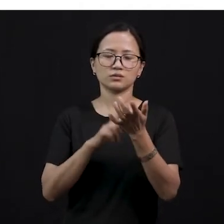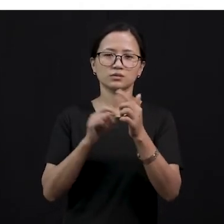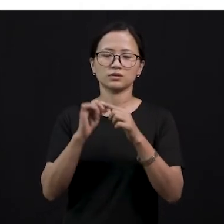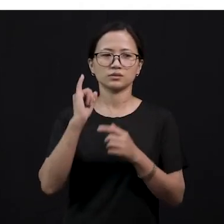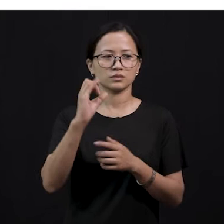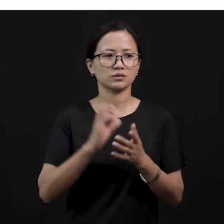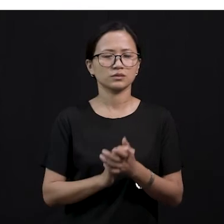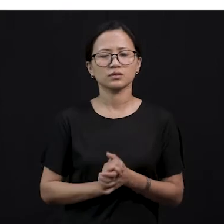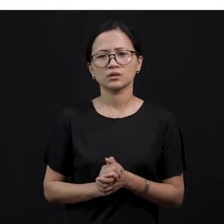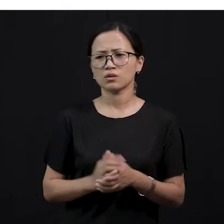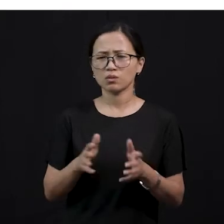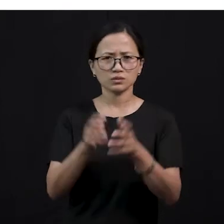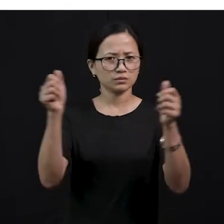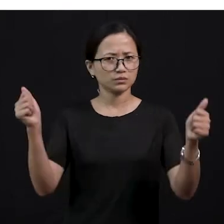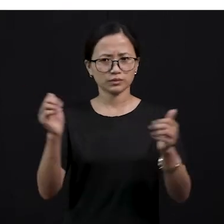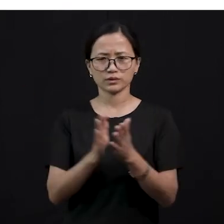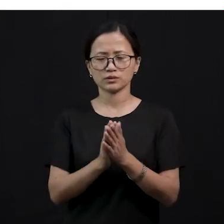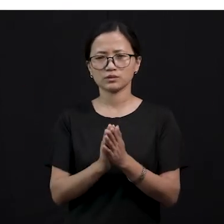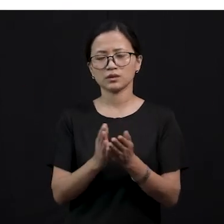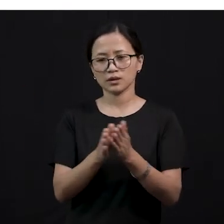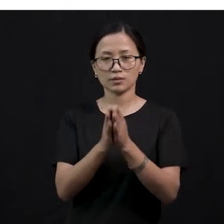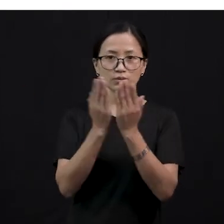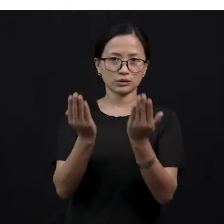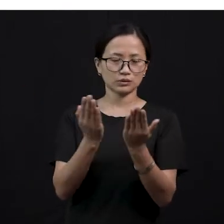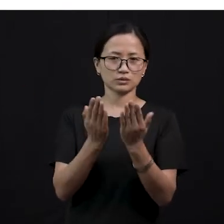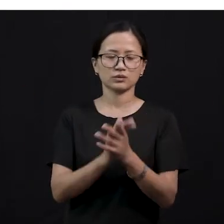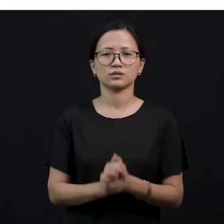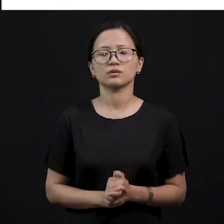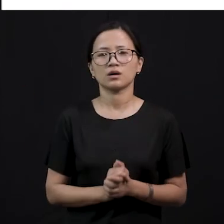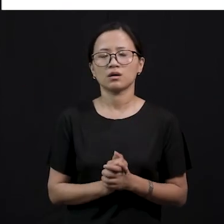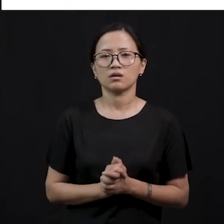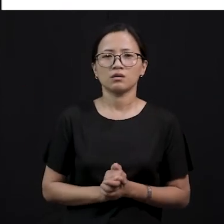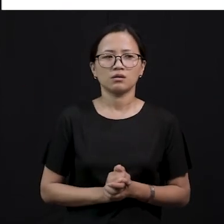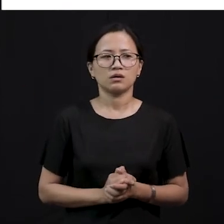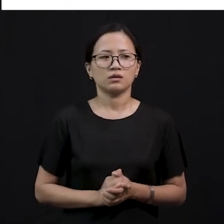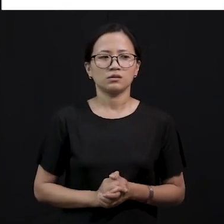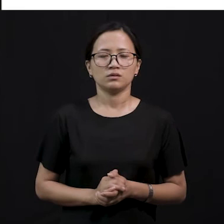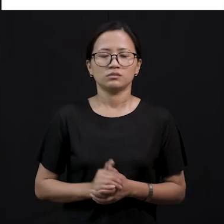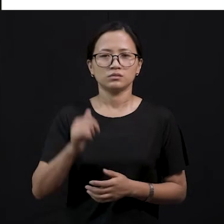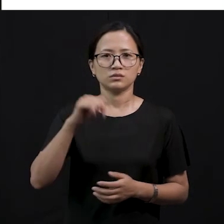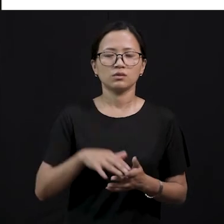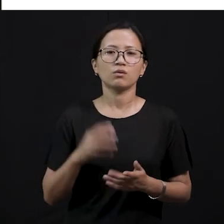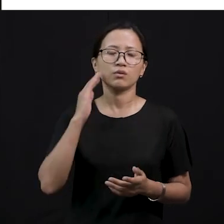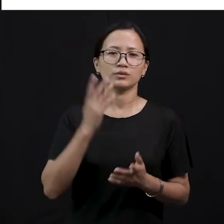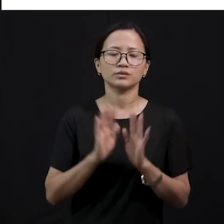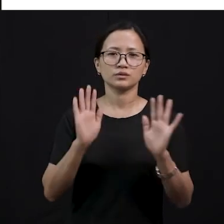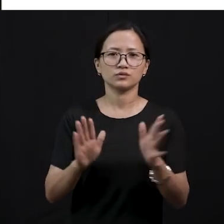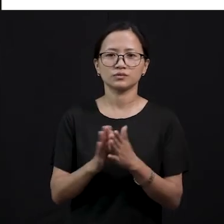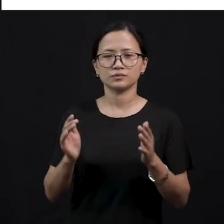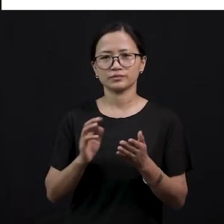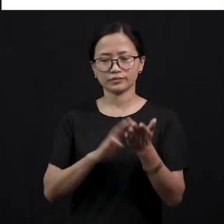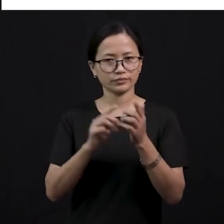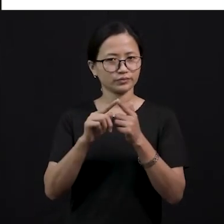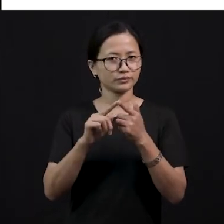So print is all newspapers and all your magazines, electronic is your TV. Now, when we had this